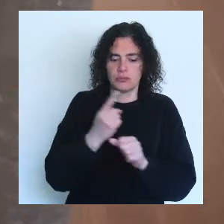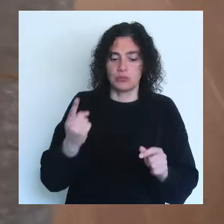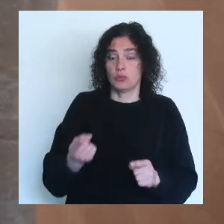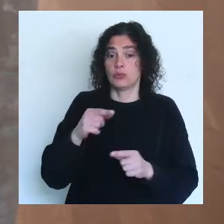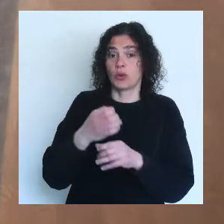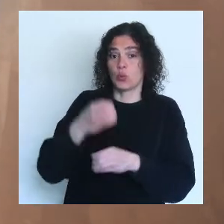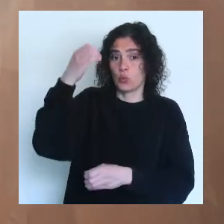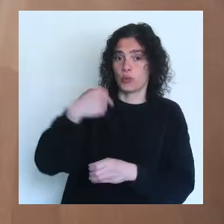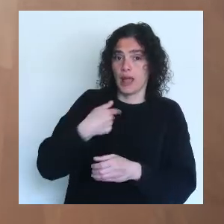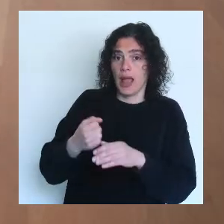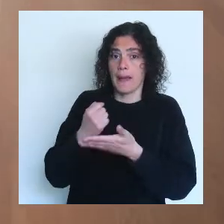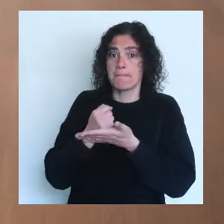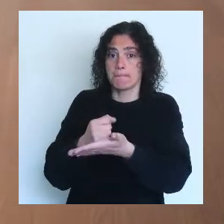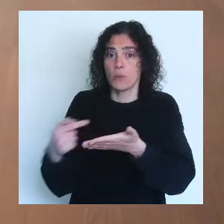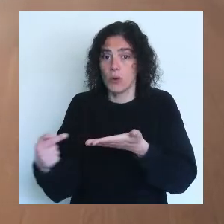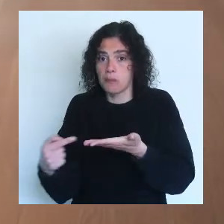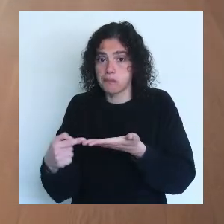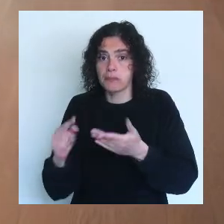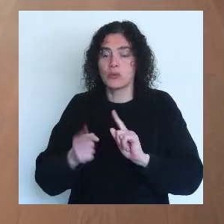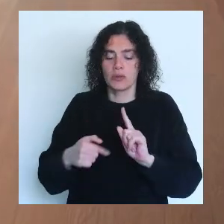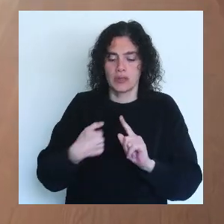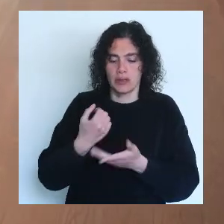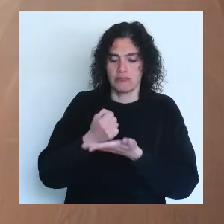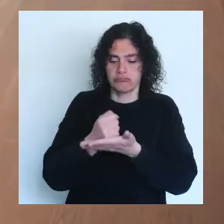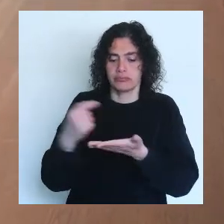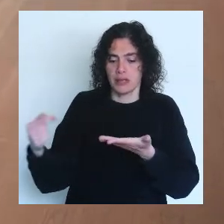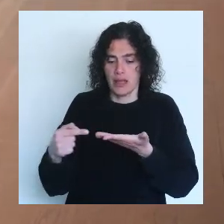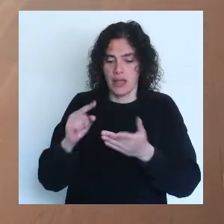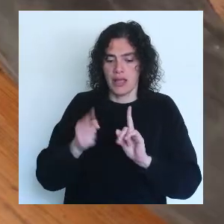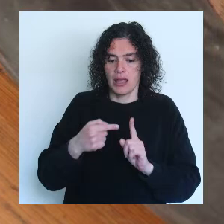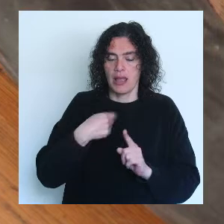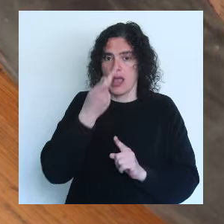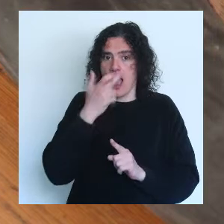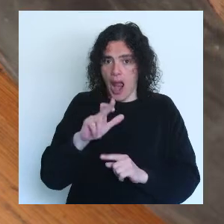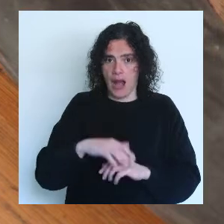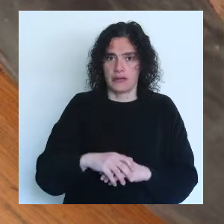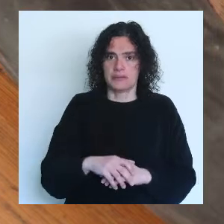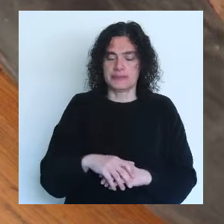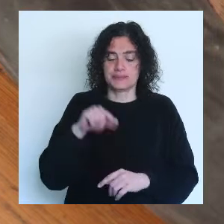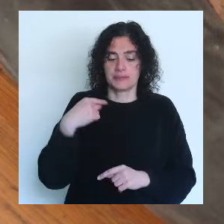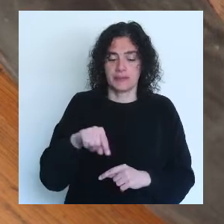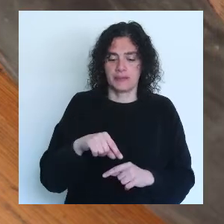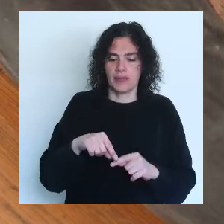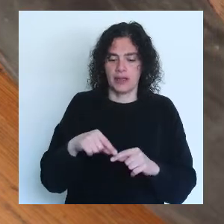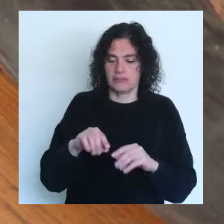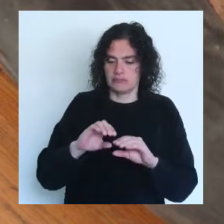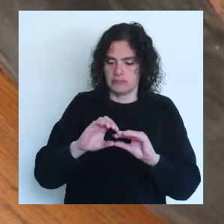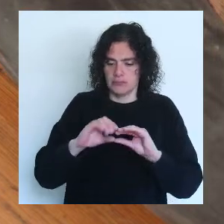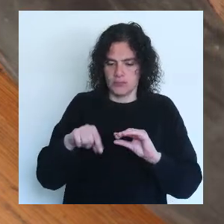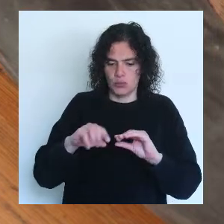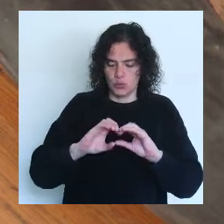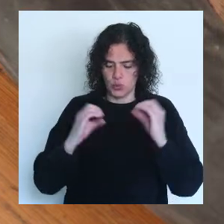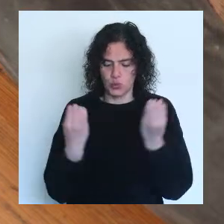reverted, because the column is itself supported by what? Supported by air. You